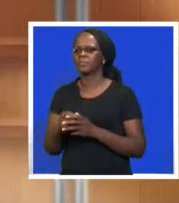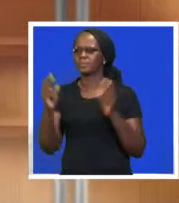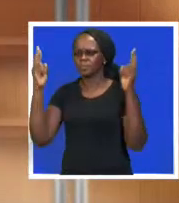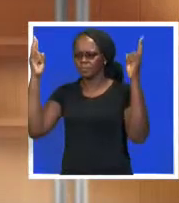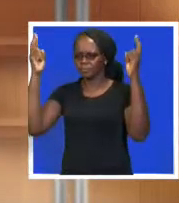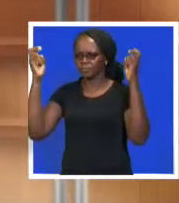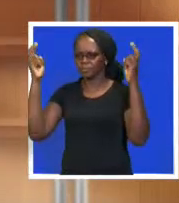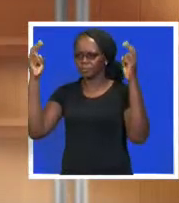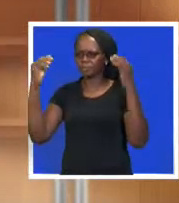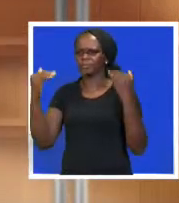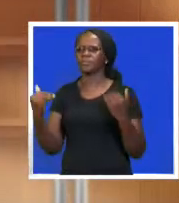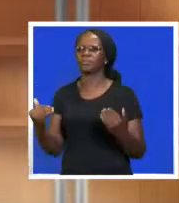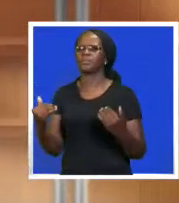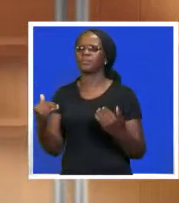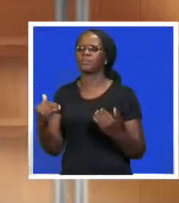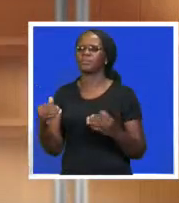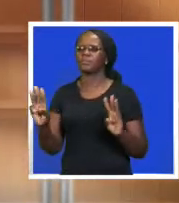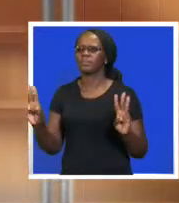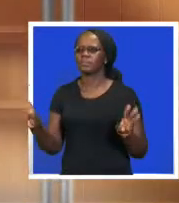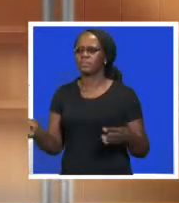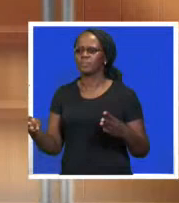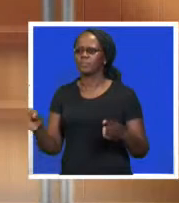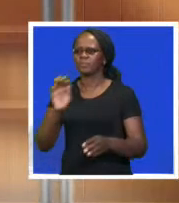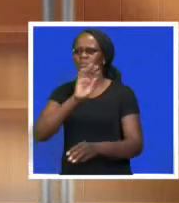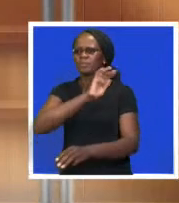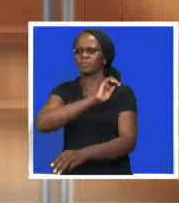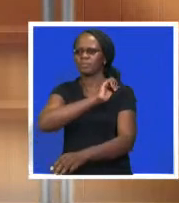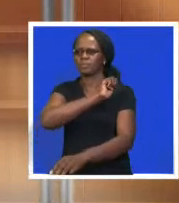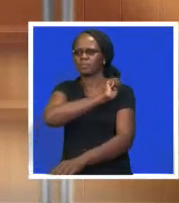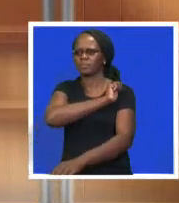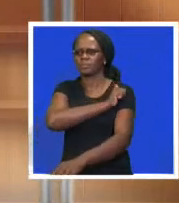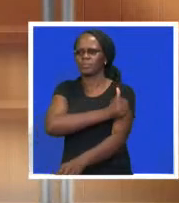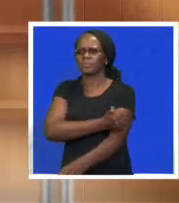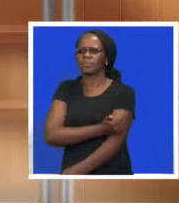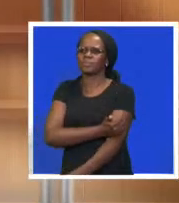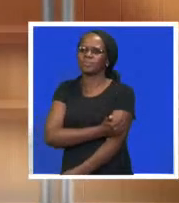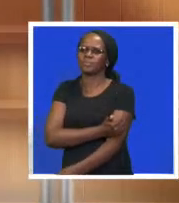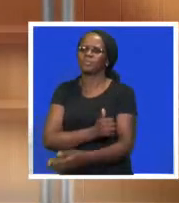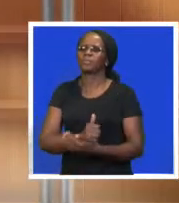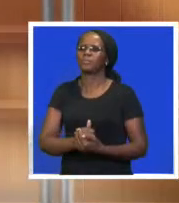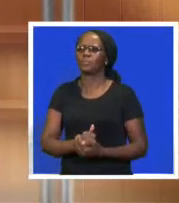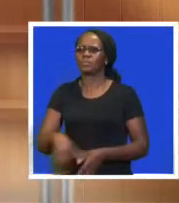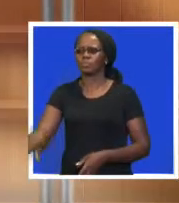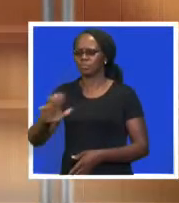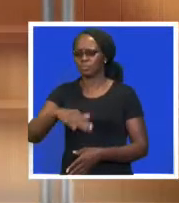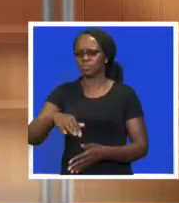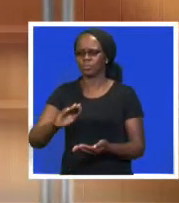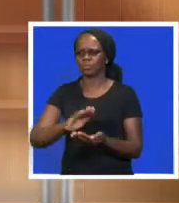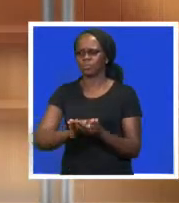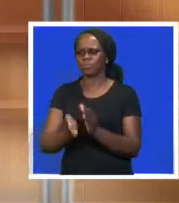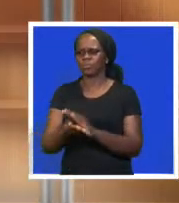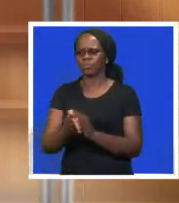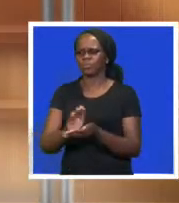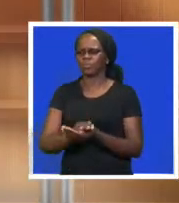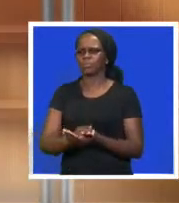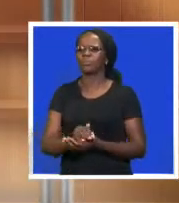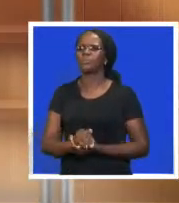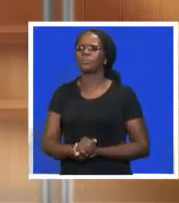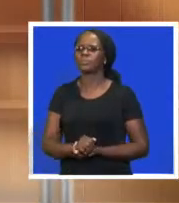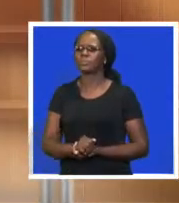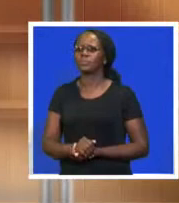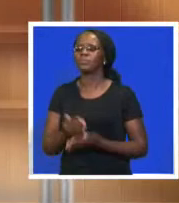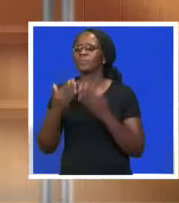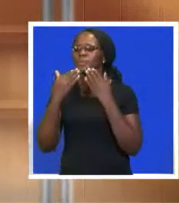people's authority over creation. Yes. Okay, what would you expect the viewer to have learned by the end of this lesson? Okay,